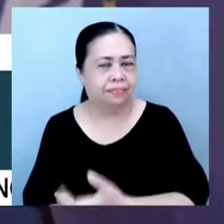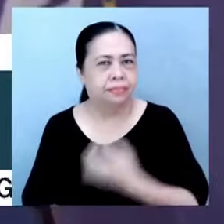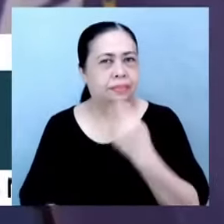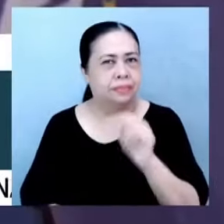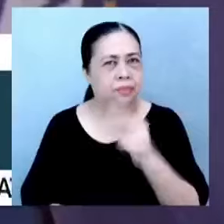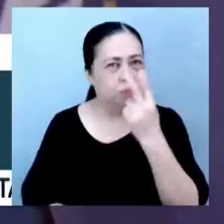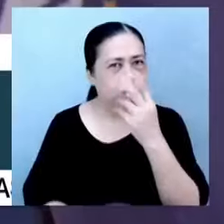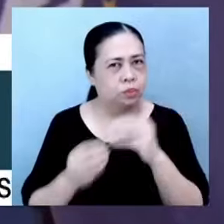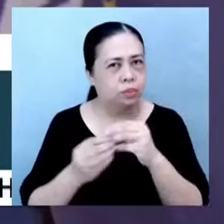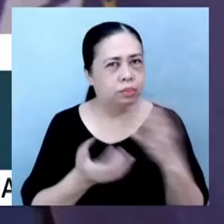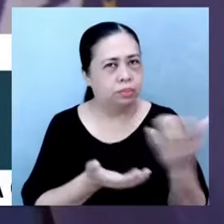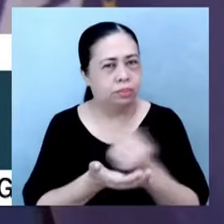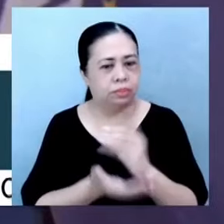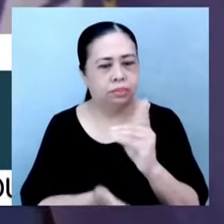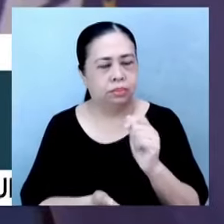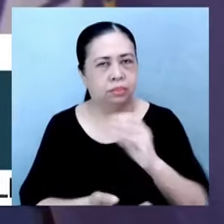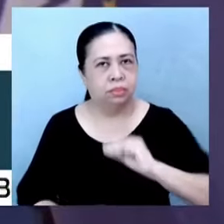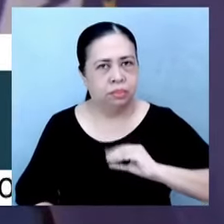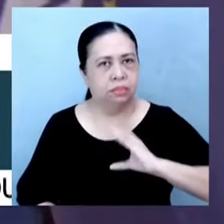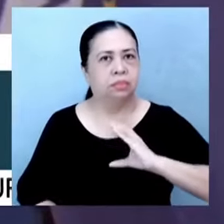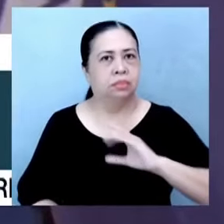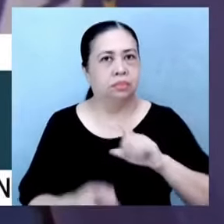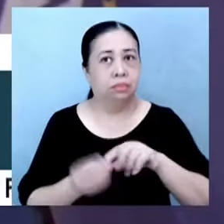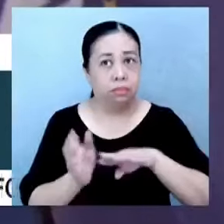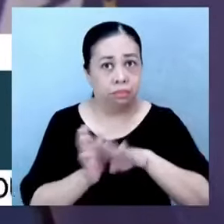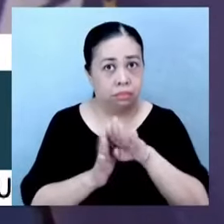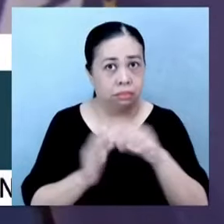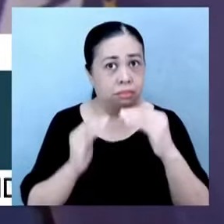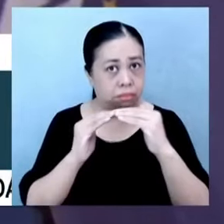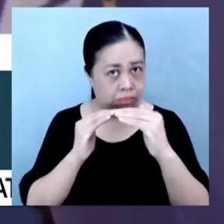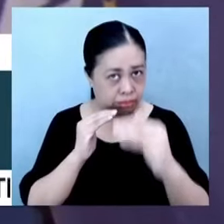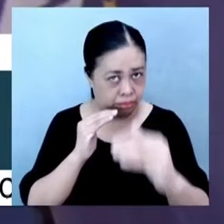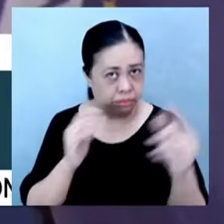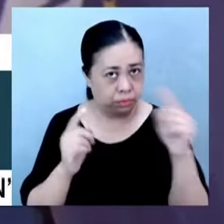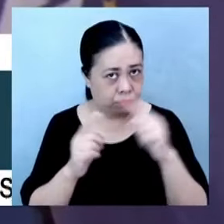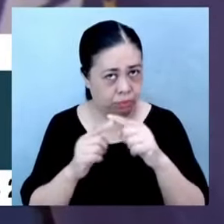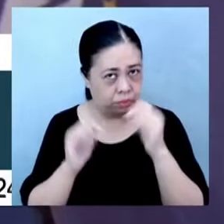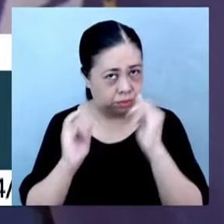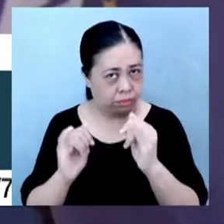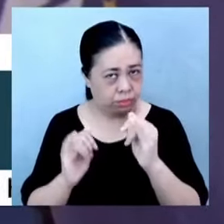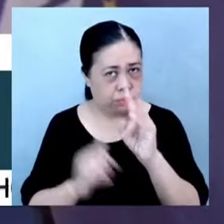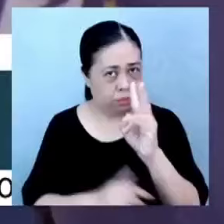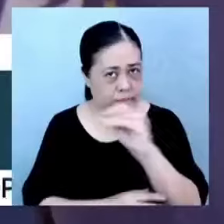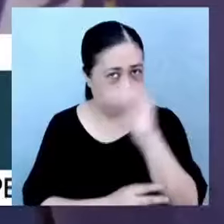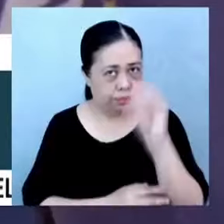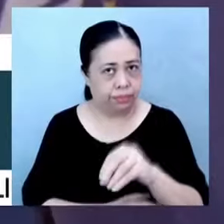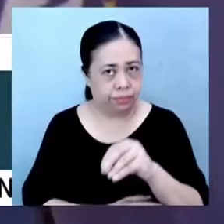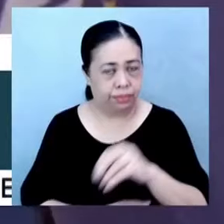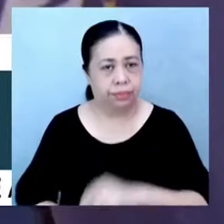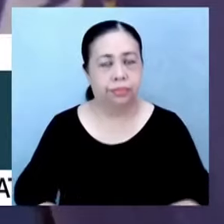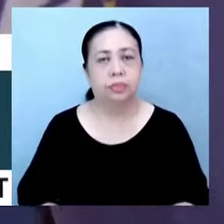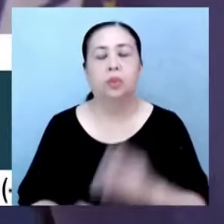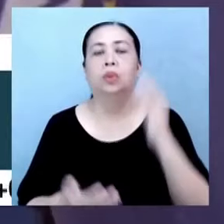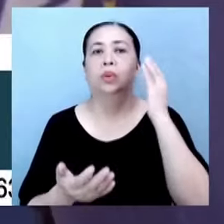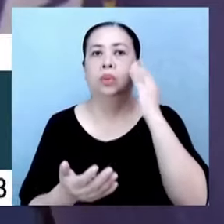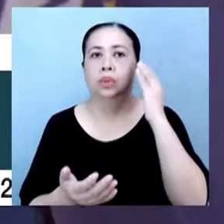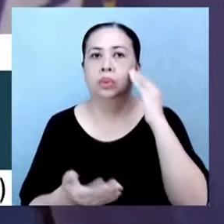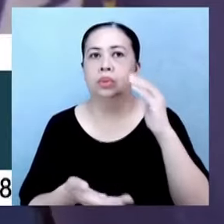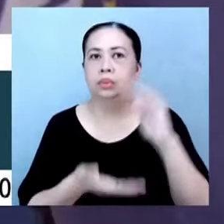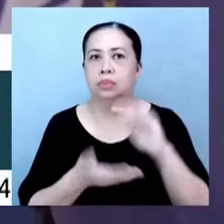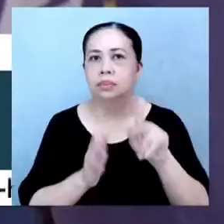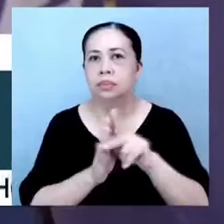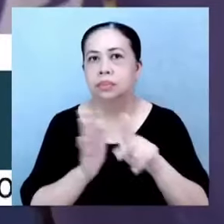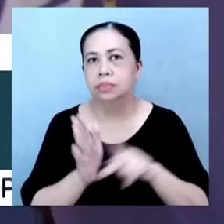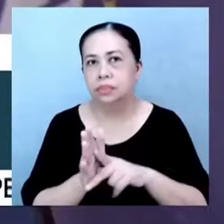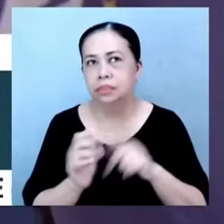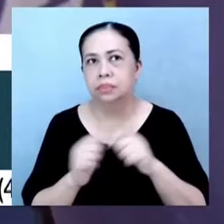data to bolster our confidence that inflation is moving sustainably toward 2%. We know that reducing policy restraint too